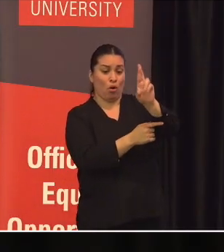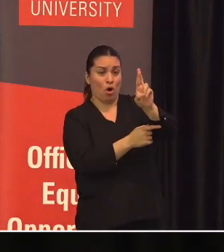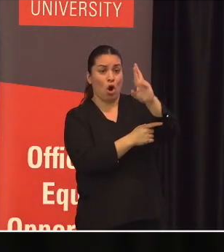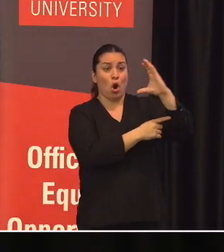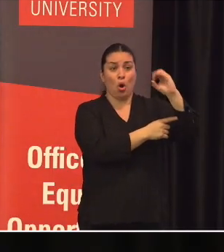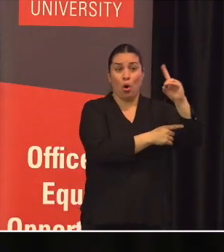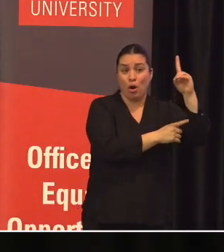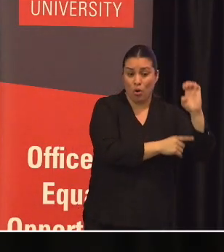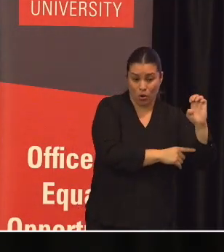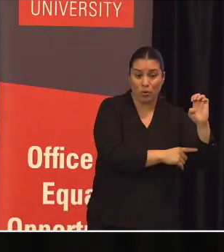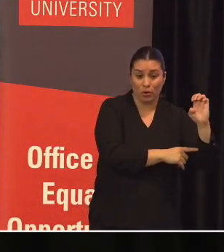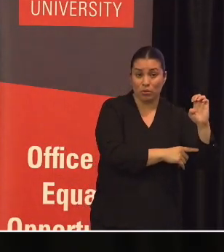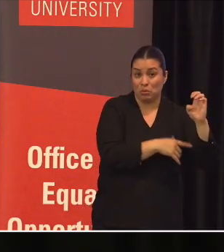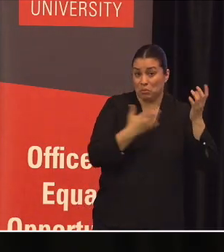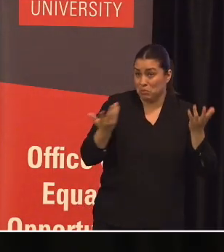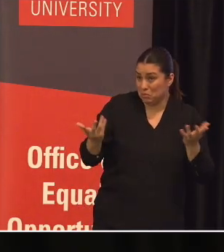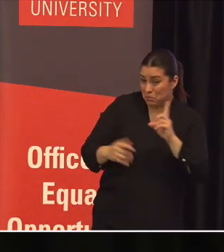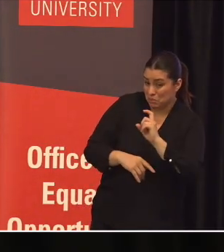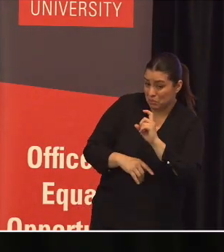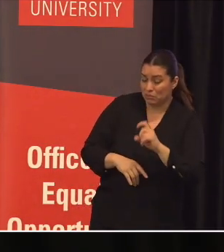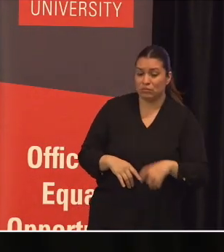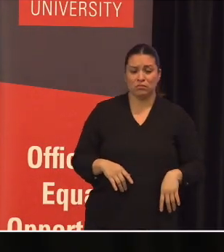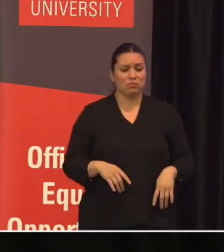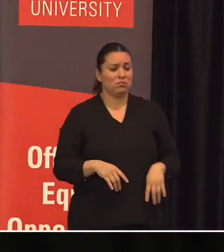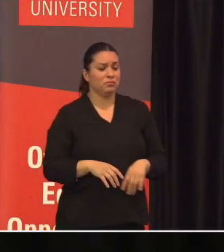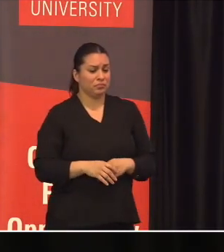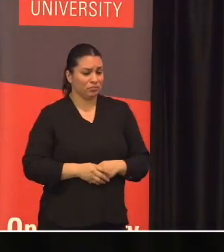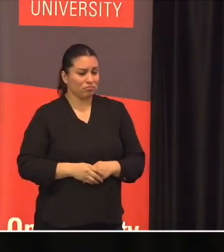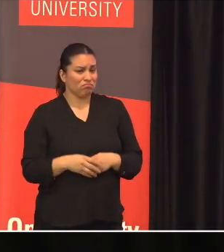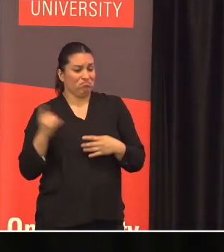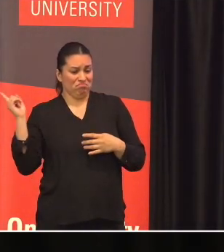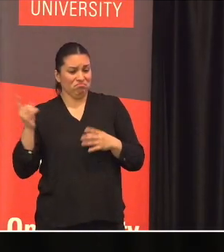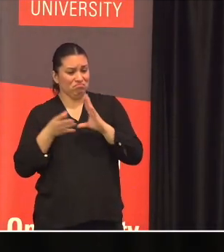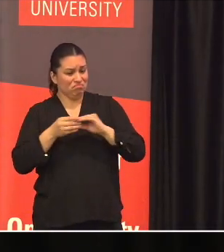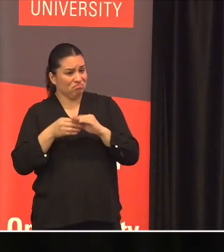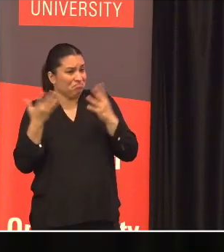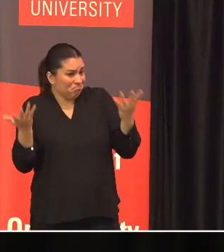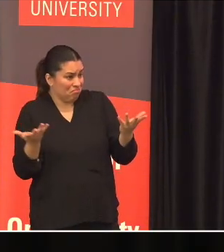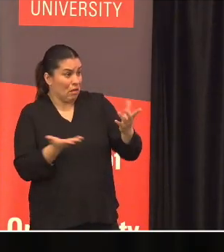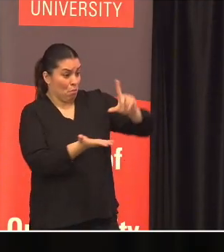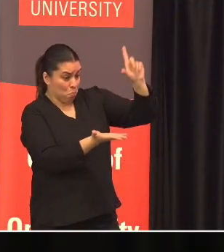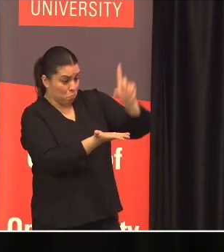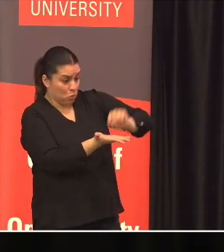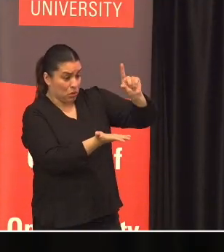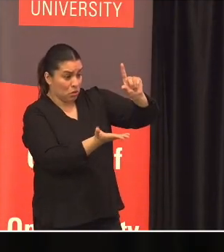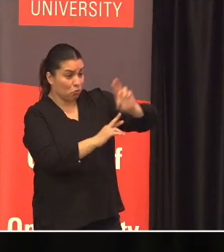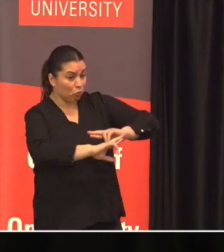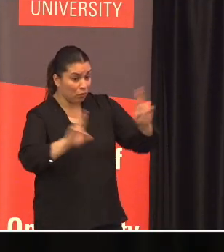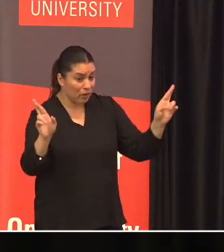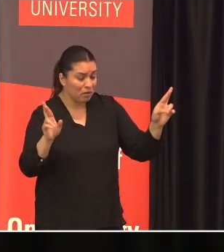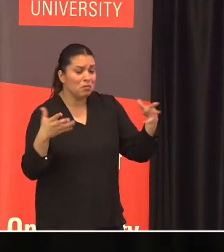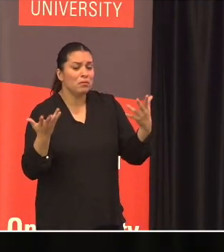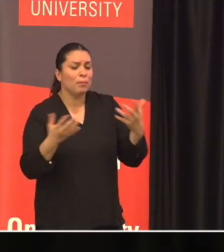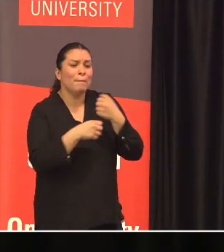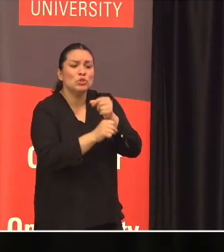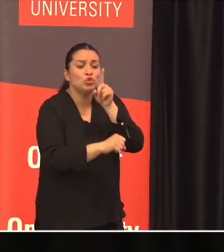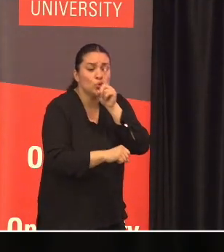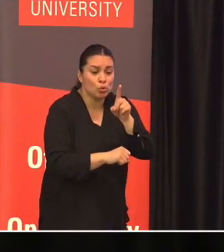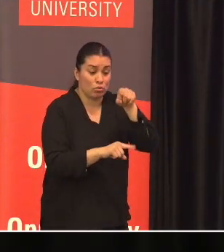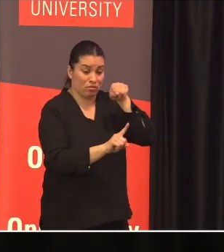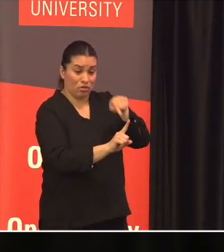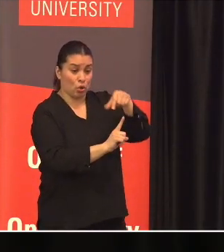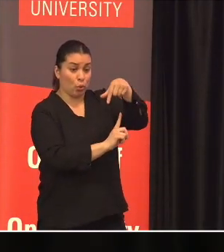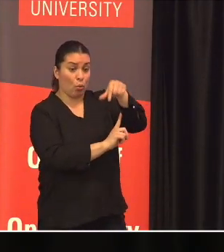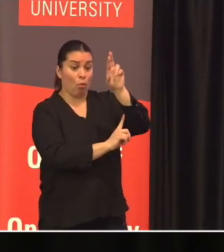and that's what you're sending, make sure that anything that might be scannable, like a QR code, is labeled visually so they know what it